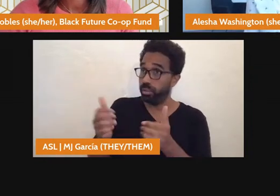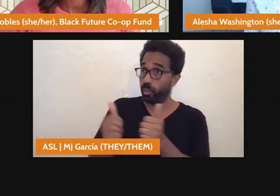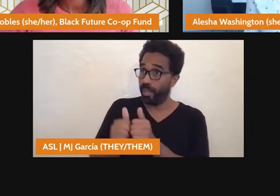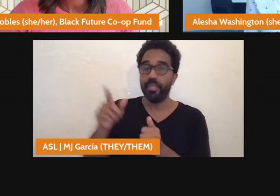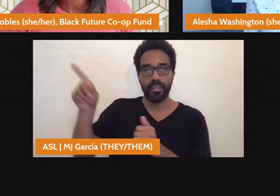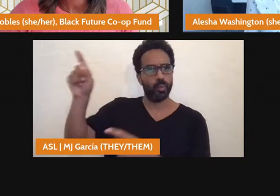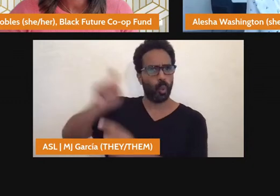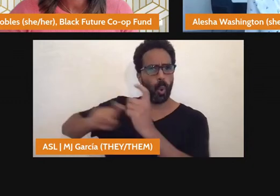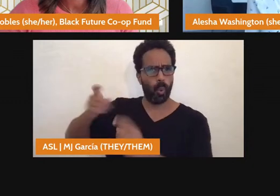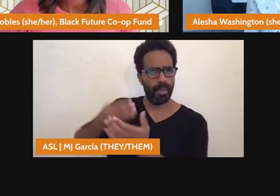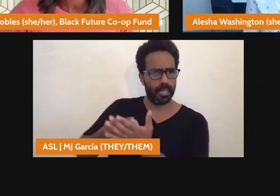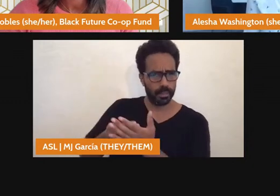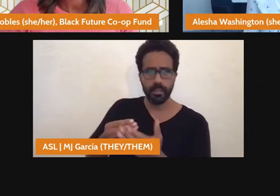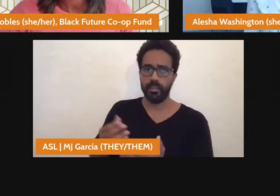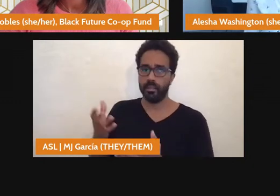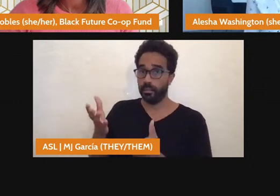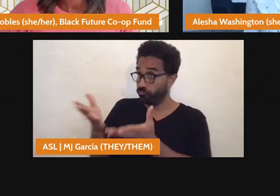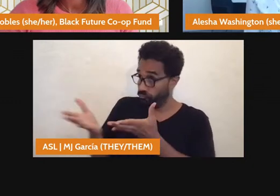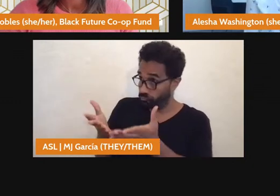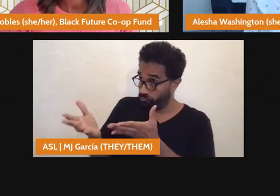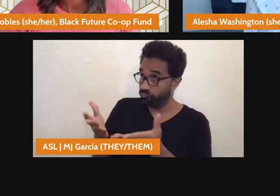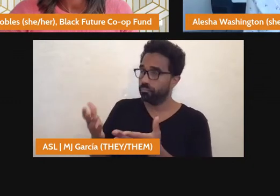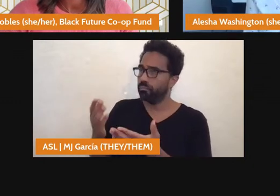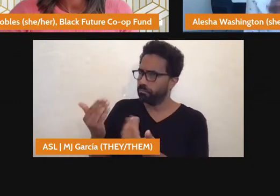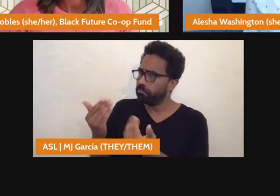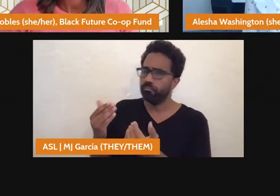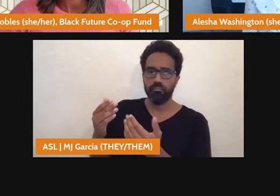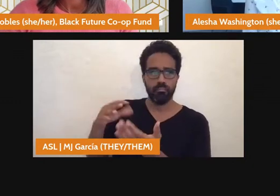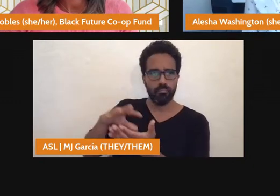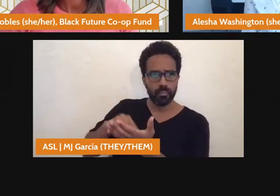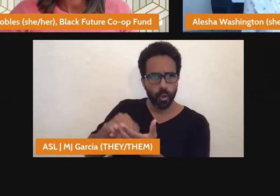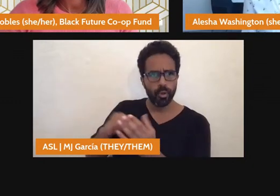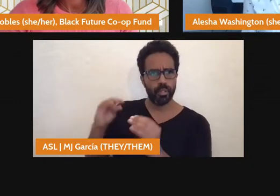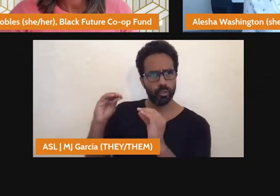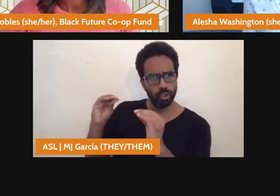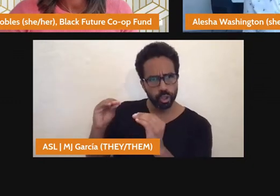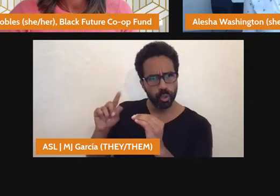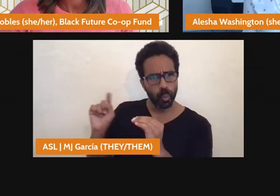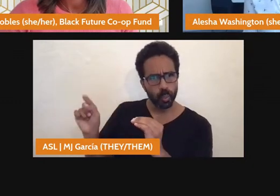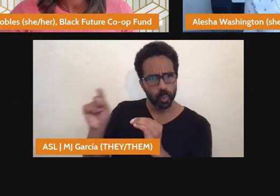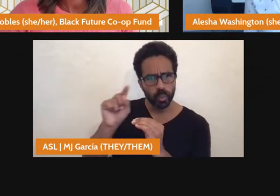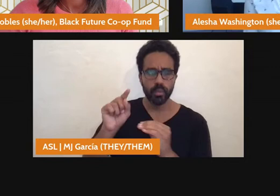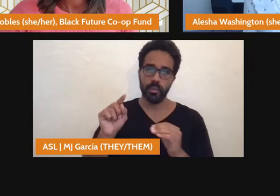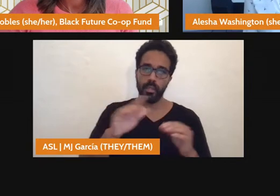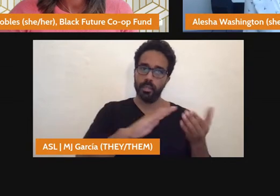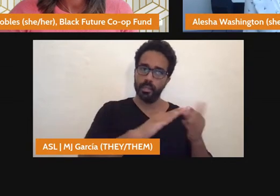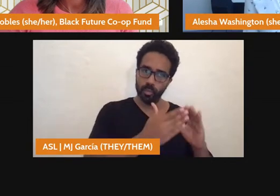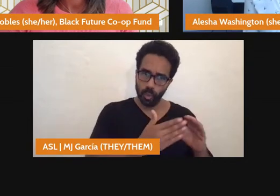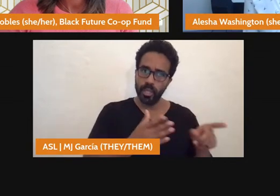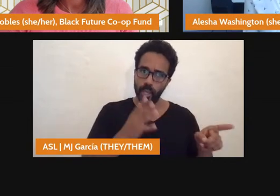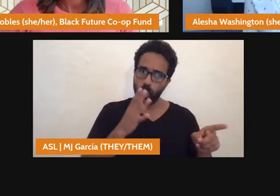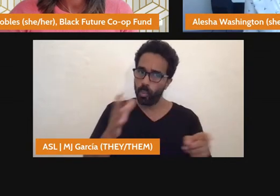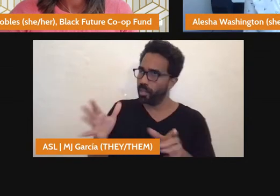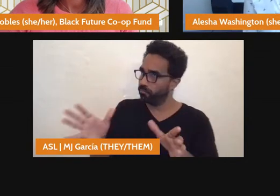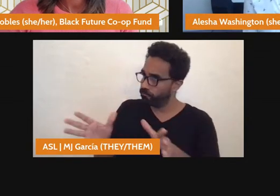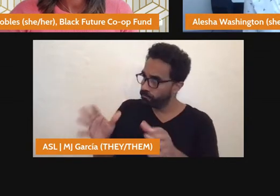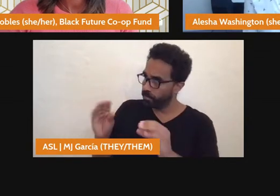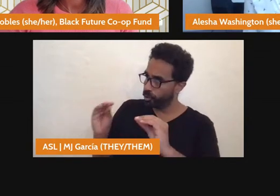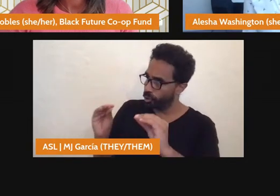donors, you know, to come and have conversation with community folks who are working on these issues in